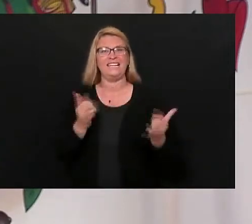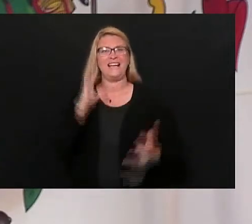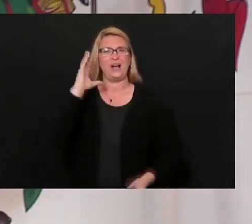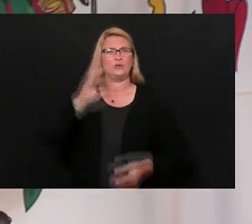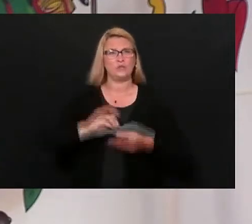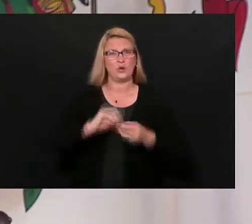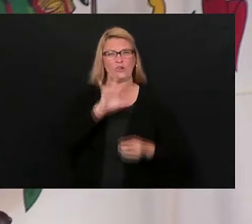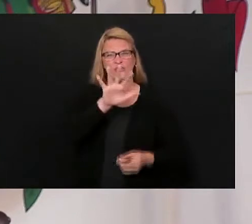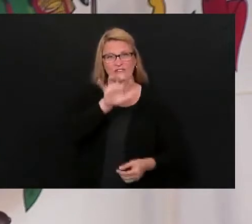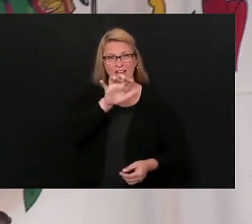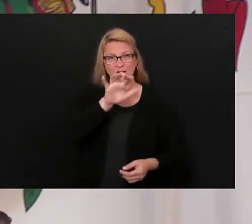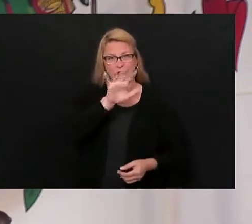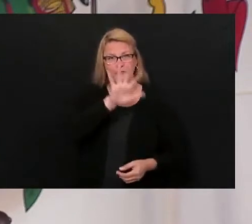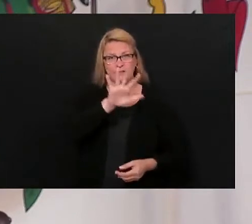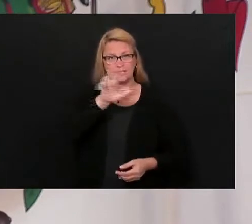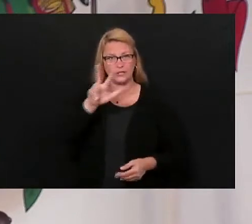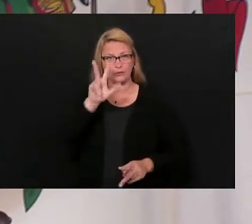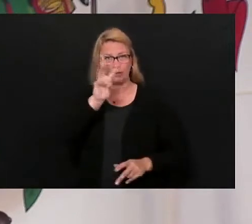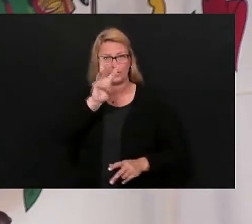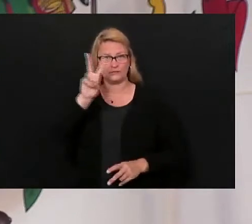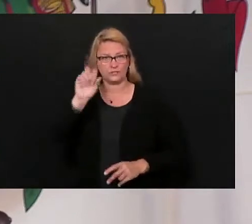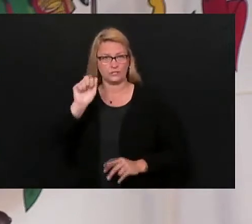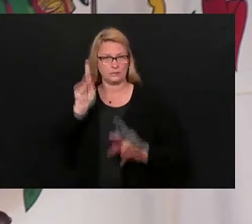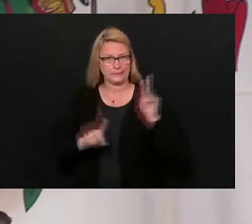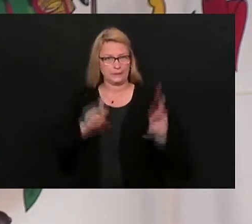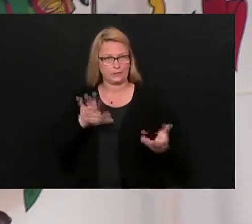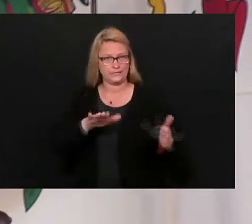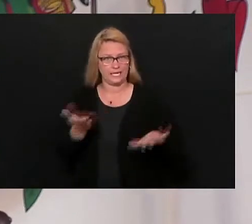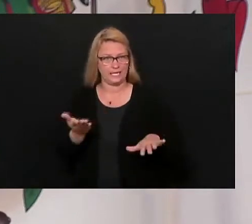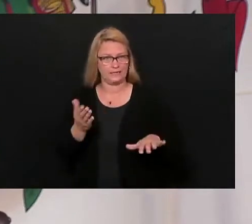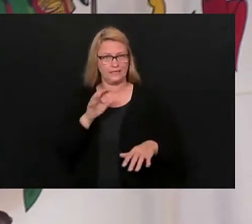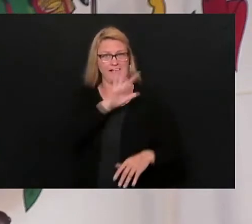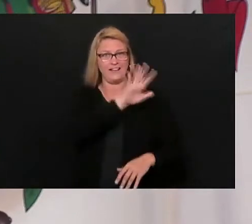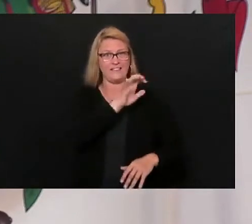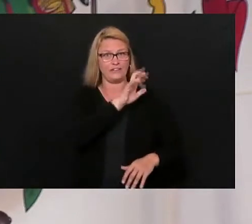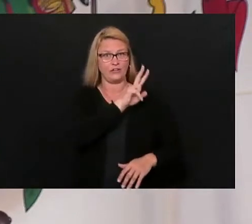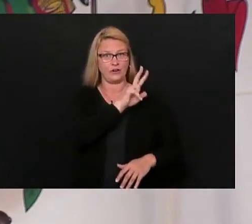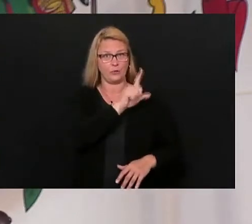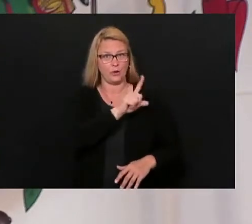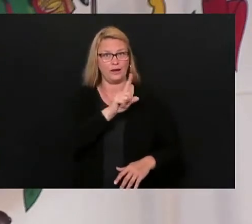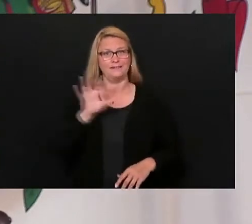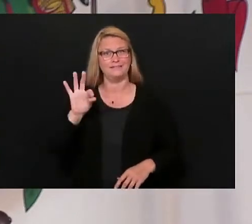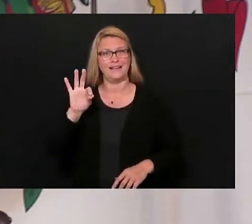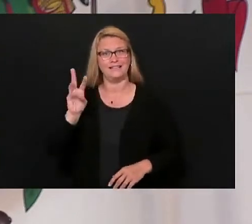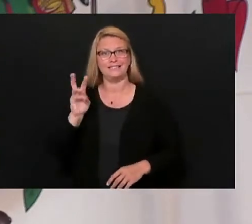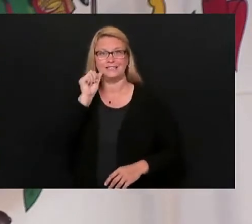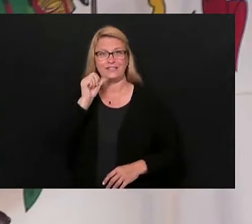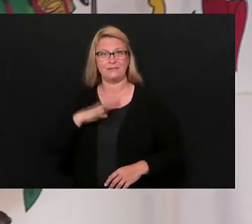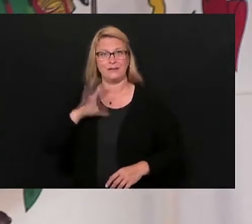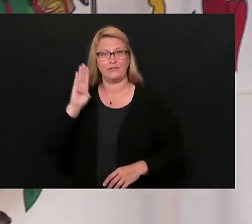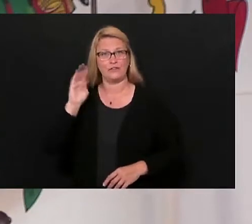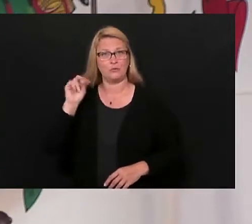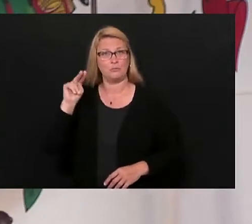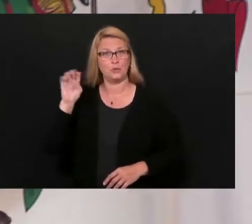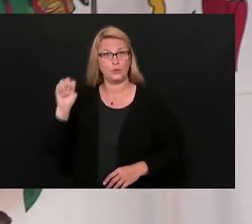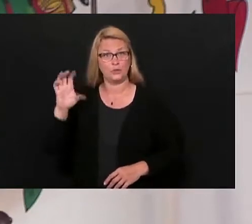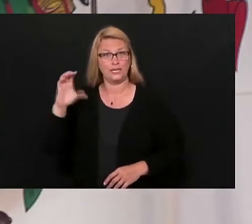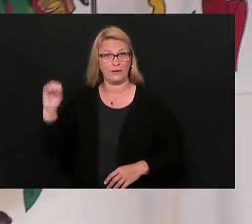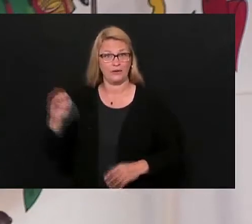553 West Virginians. Our 531st death is a 96-year-old female from Boone County.